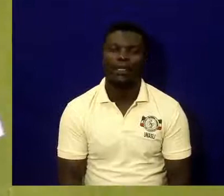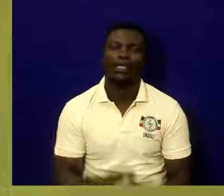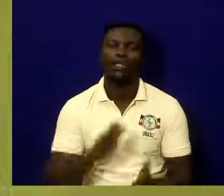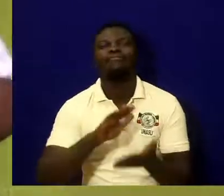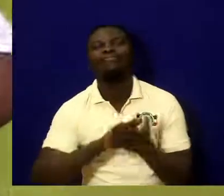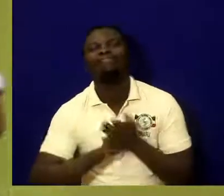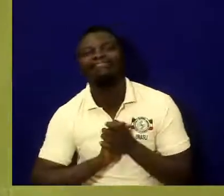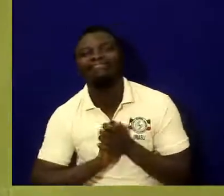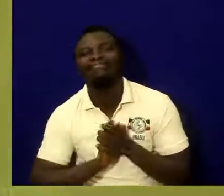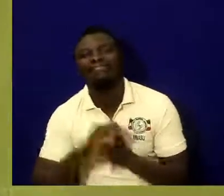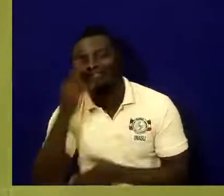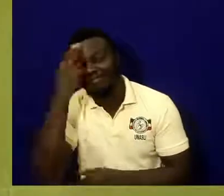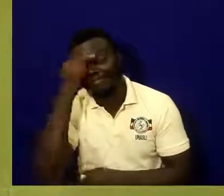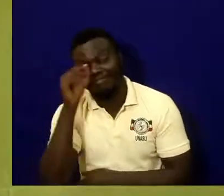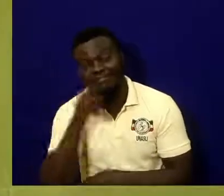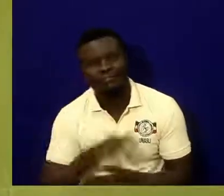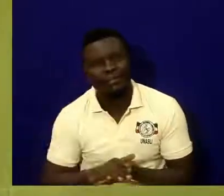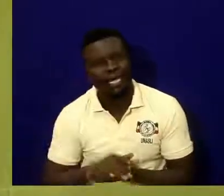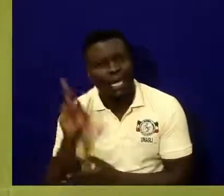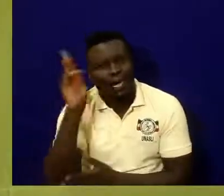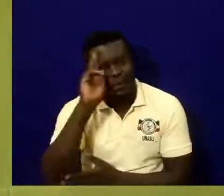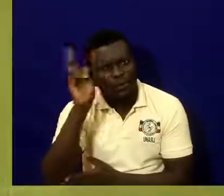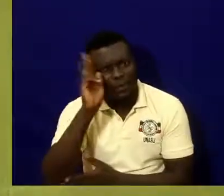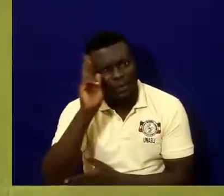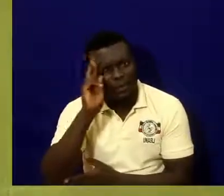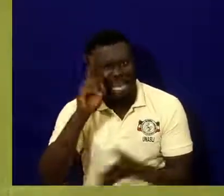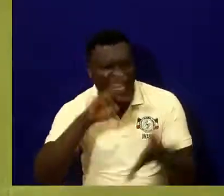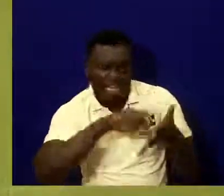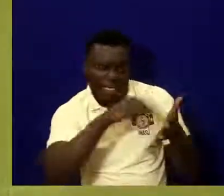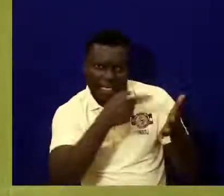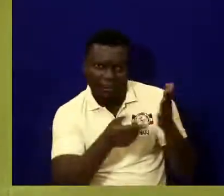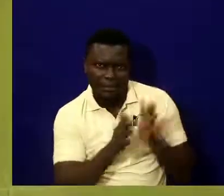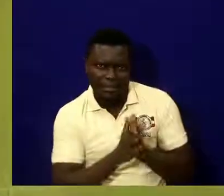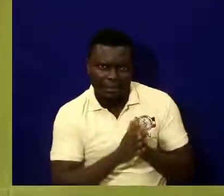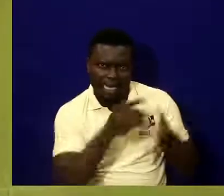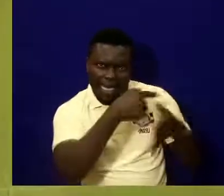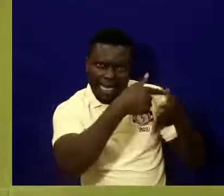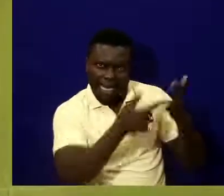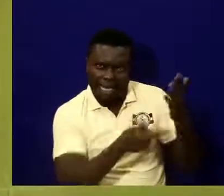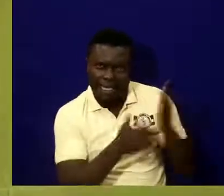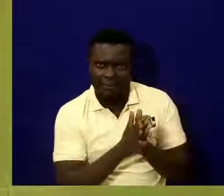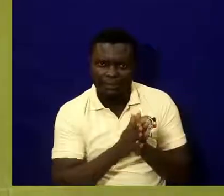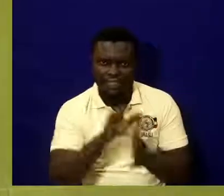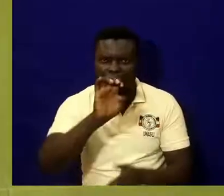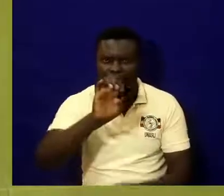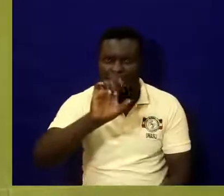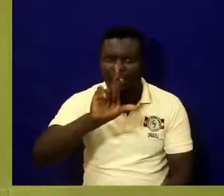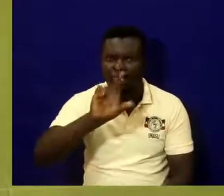dear learner, do you remember the meaning of an element?